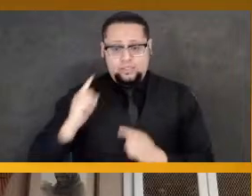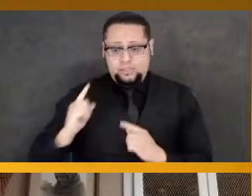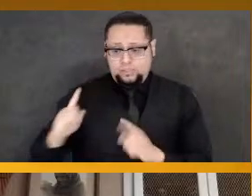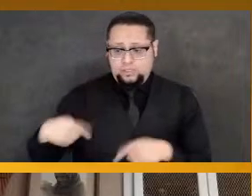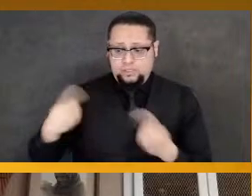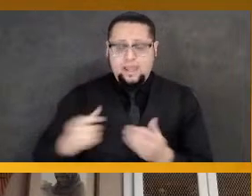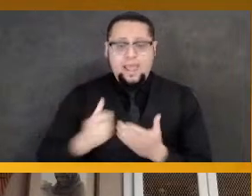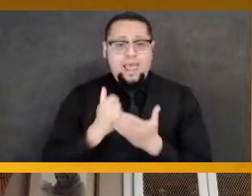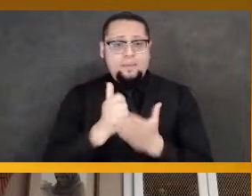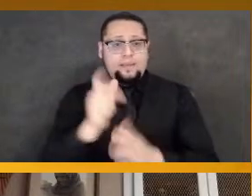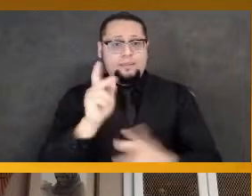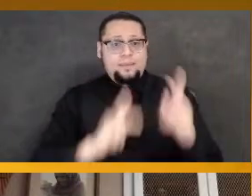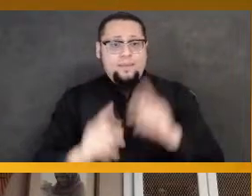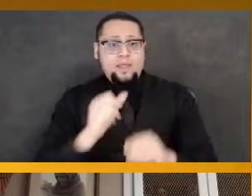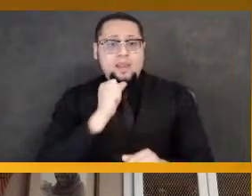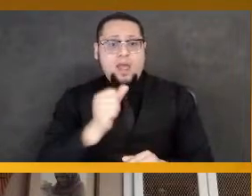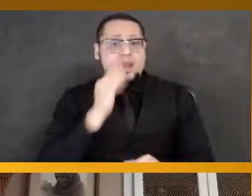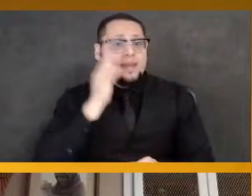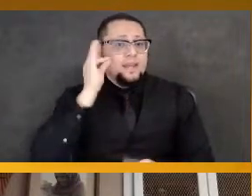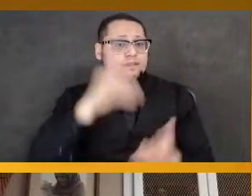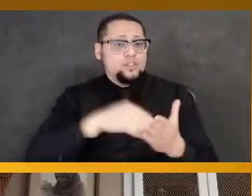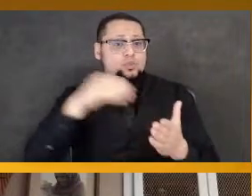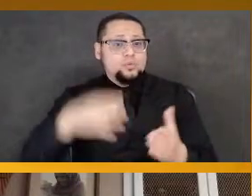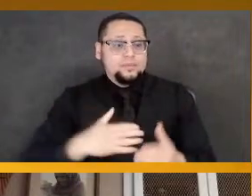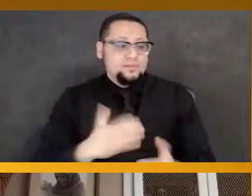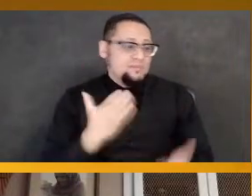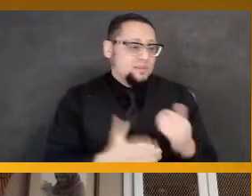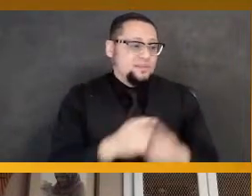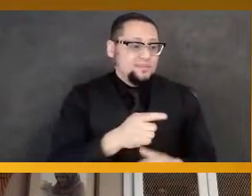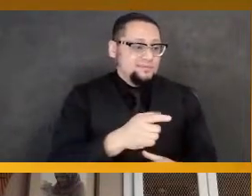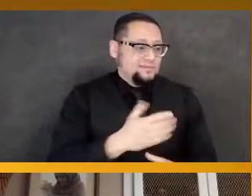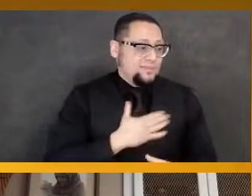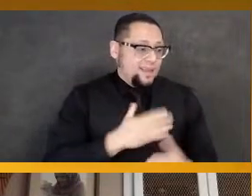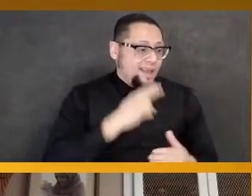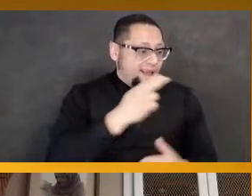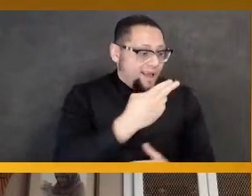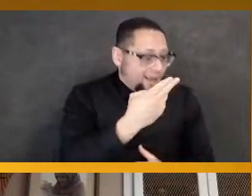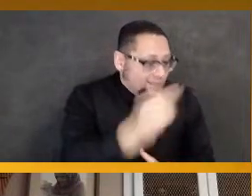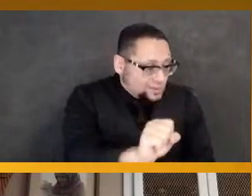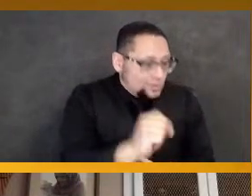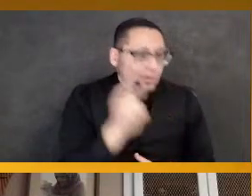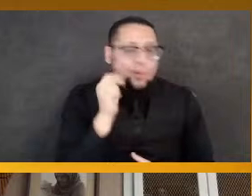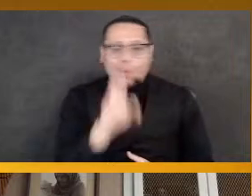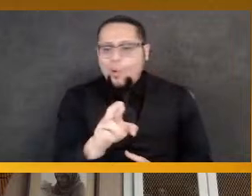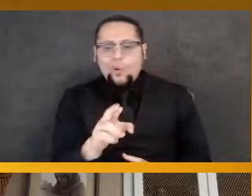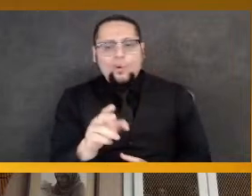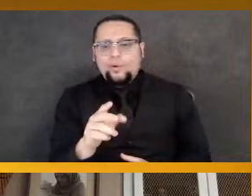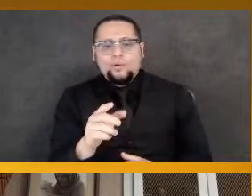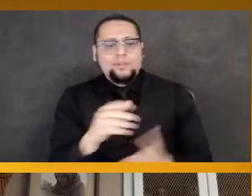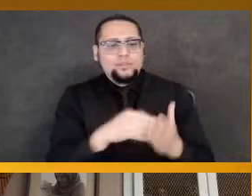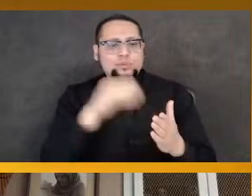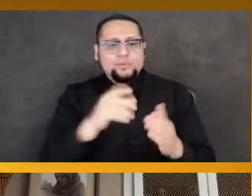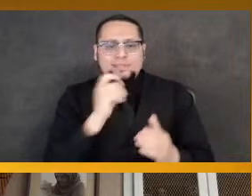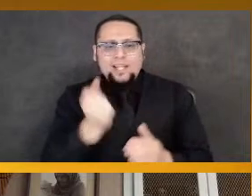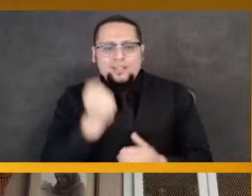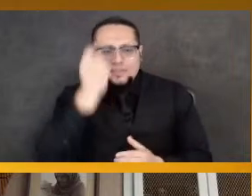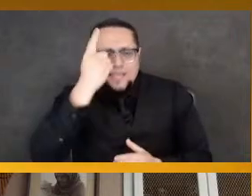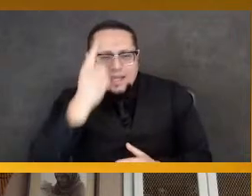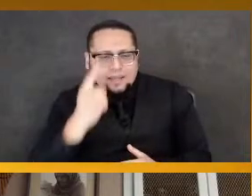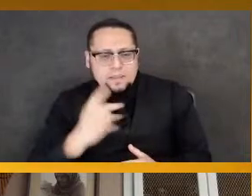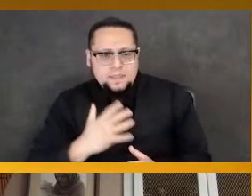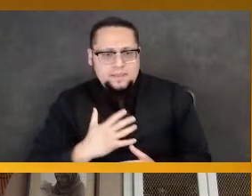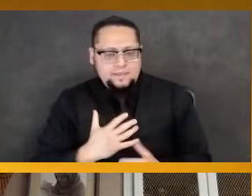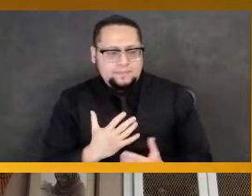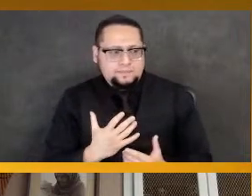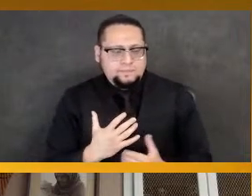non-native students who were in my high school or who didn't understand necessarily what I